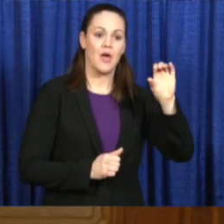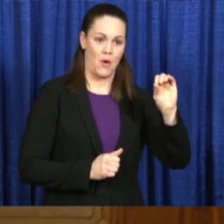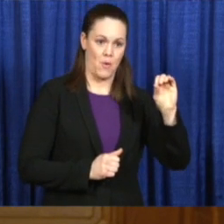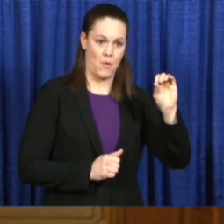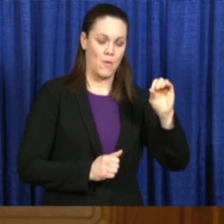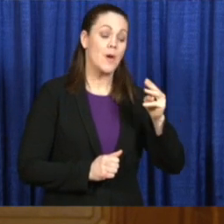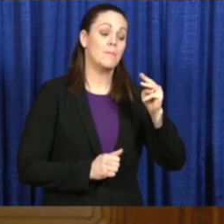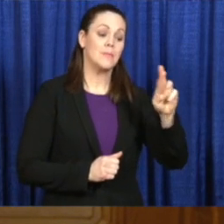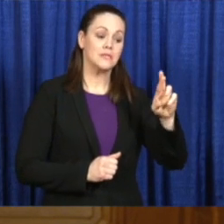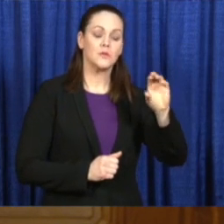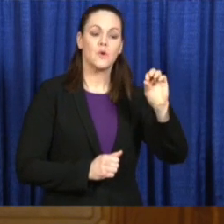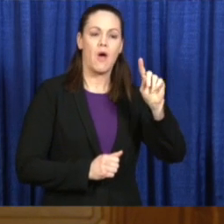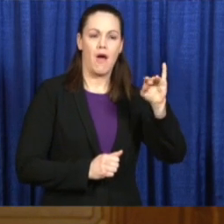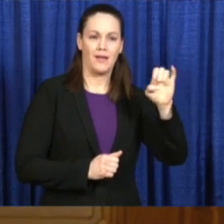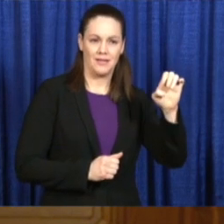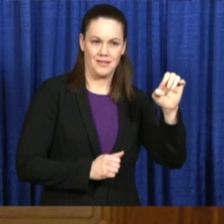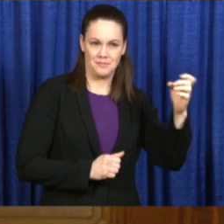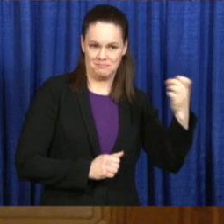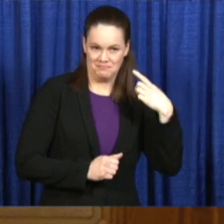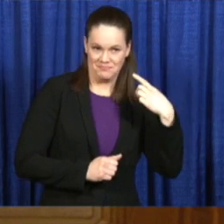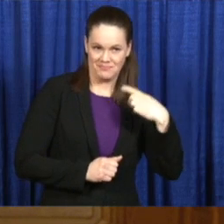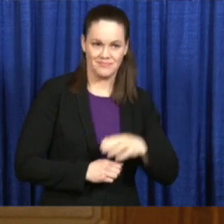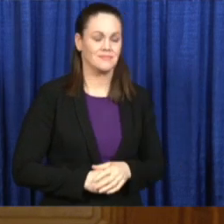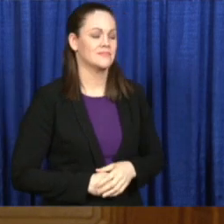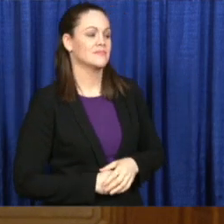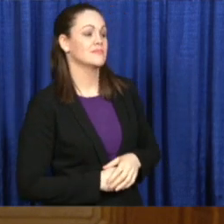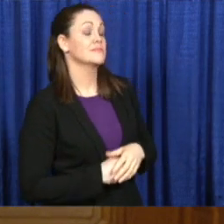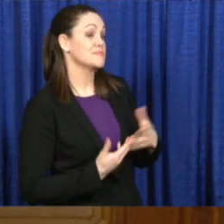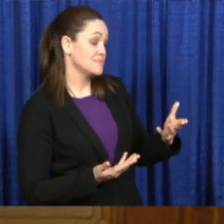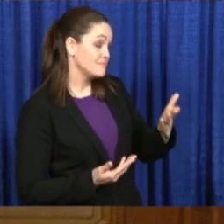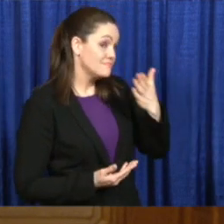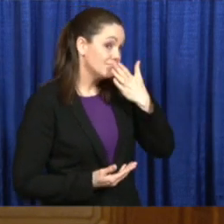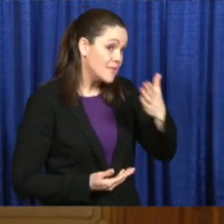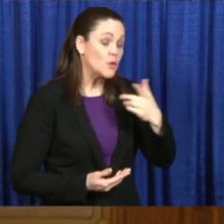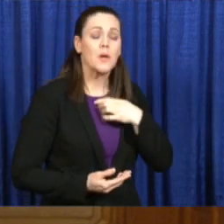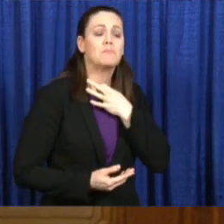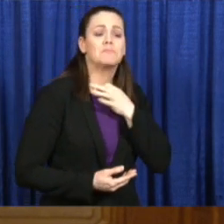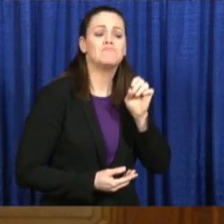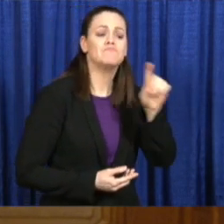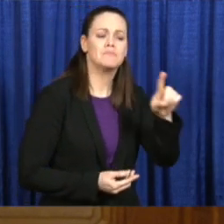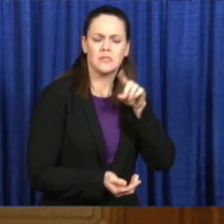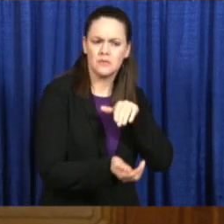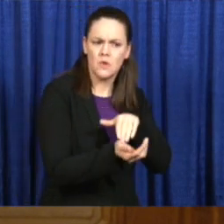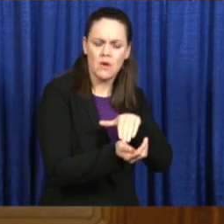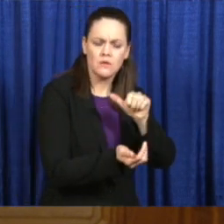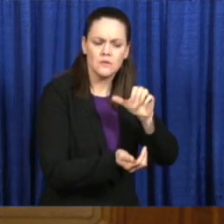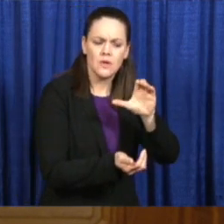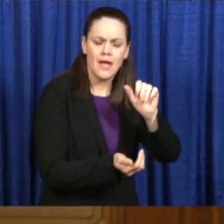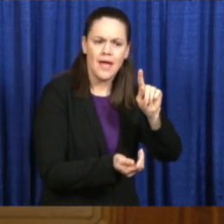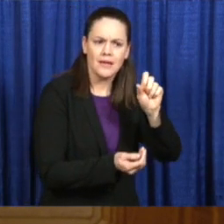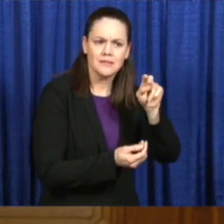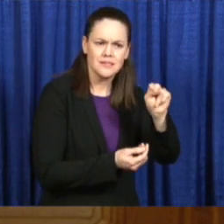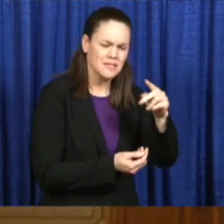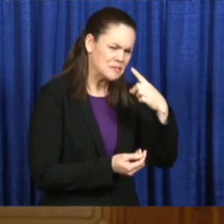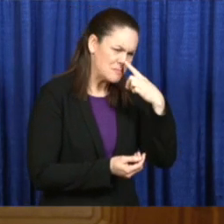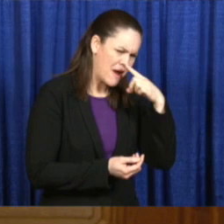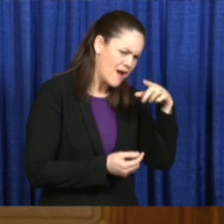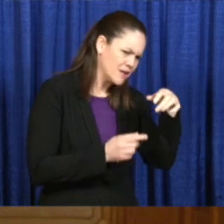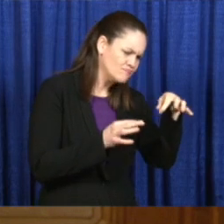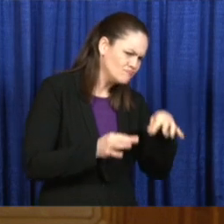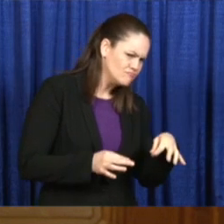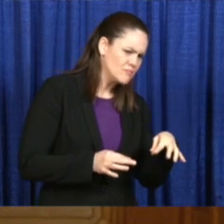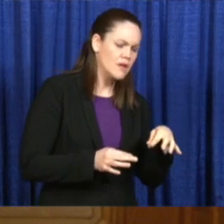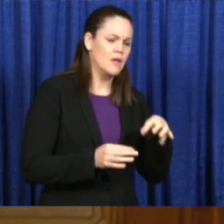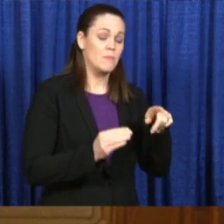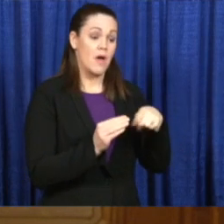Jim? Thank you, Governor. This is a question for Dr. Acton. Could you express your perspective on what's